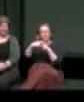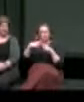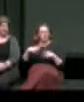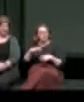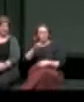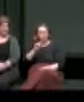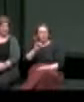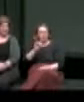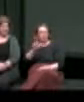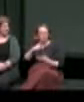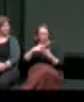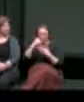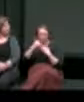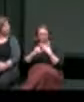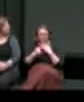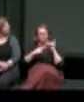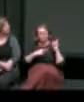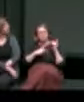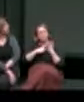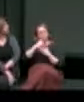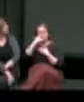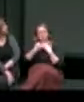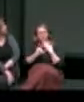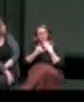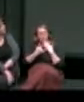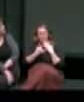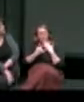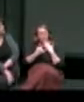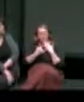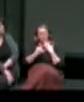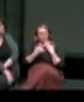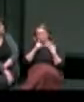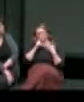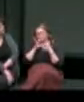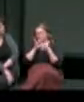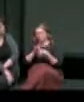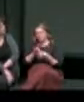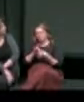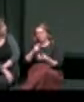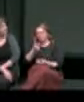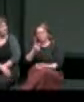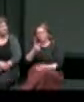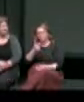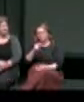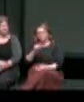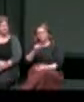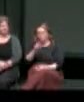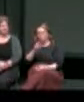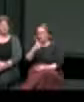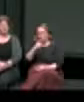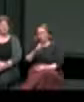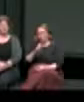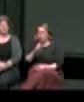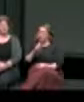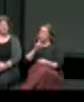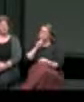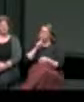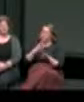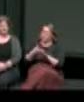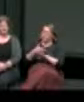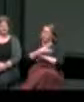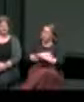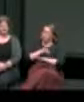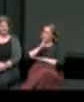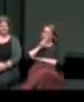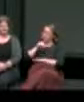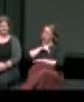Okay. This project is kind of related to Gorge in that it's an improvement to water quality, but it's actually